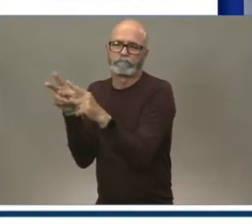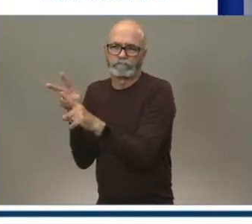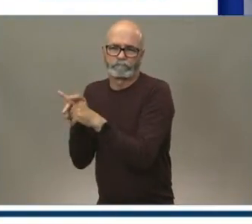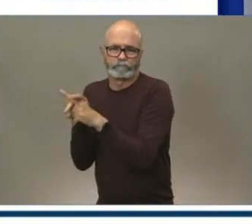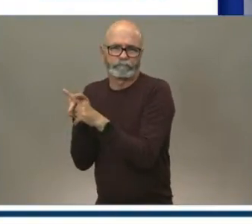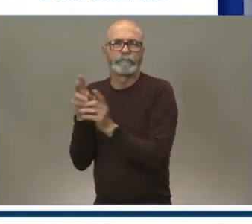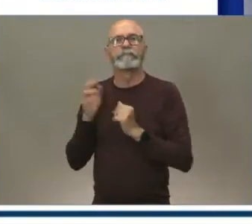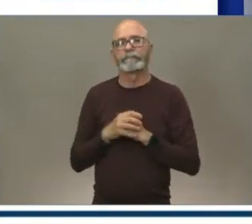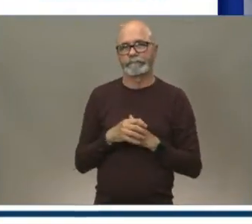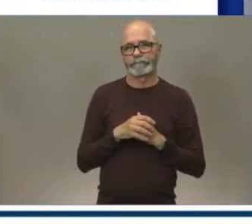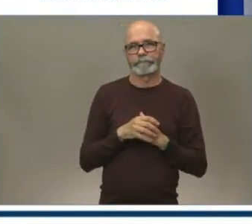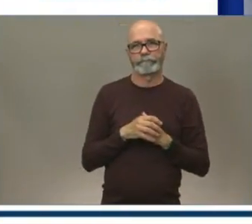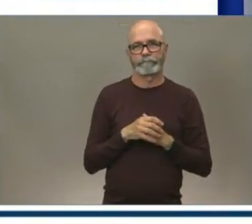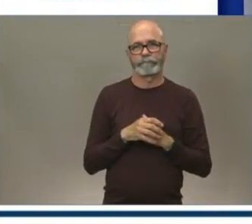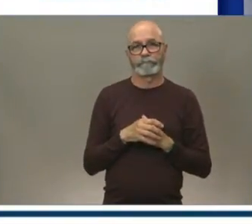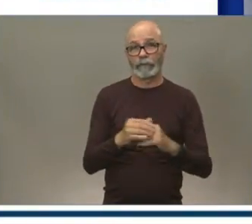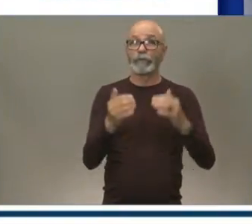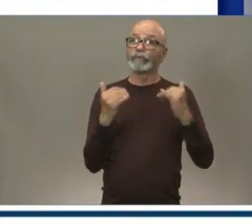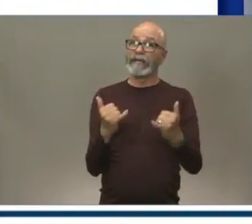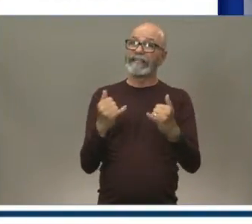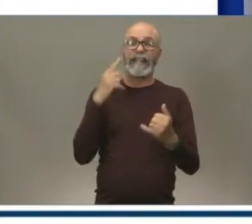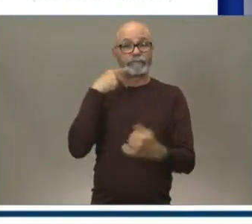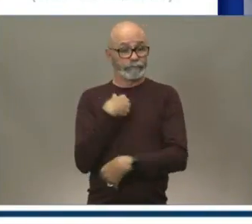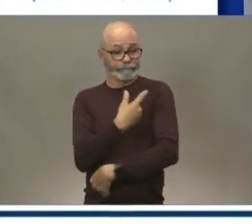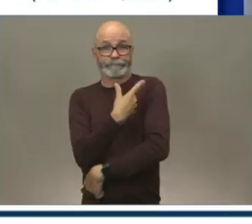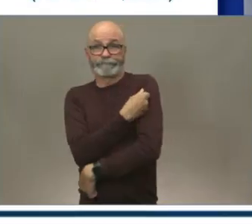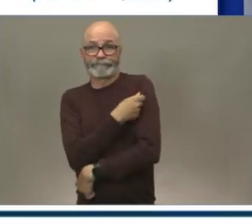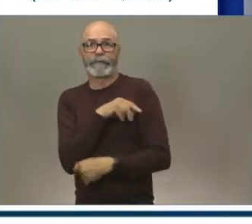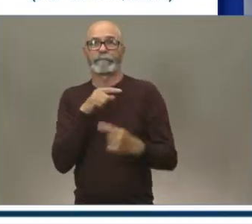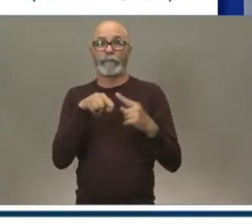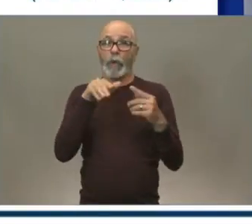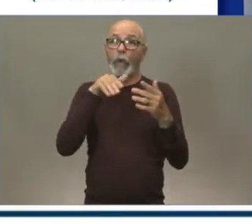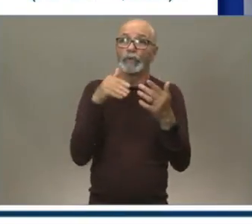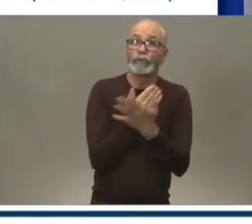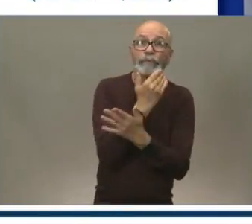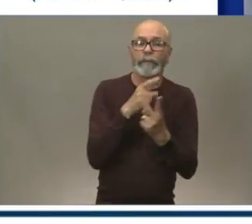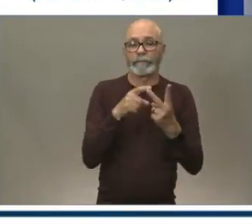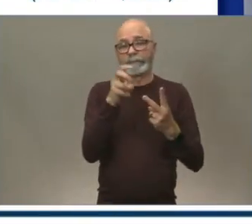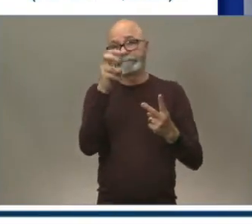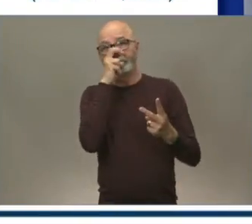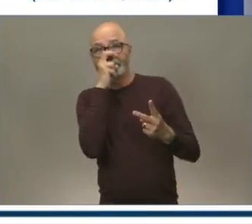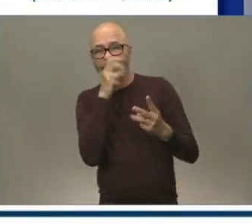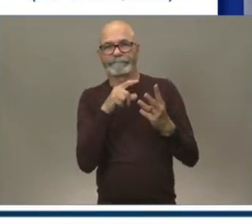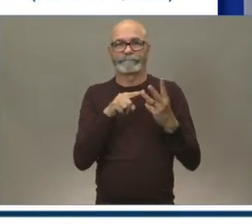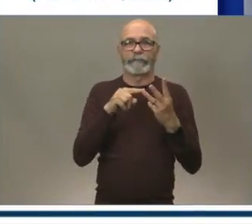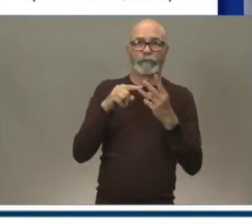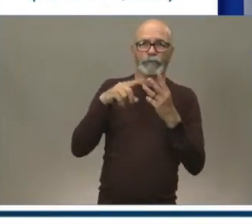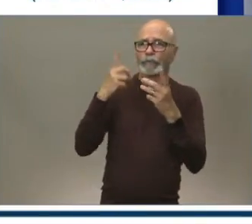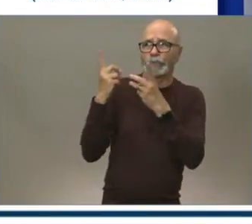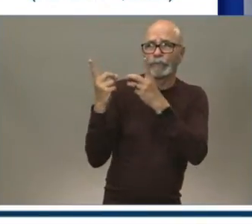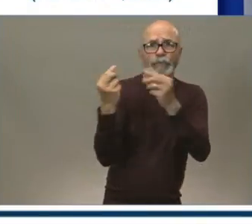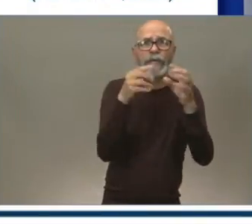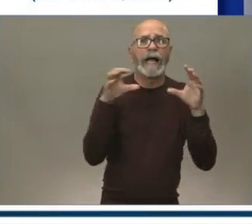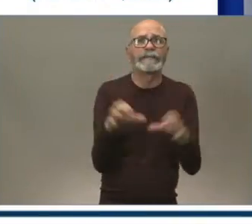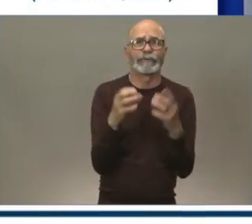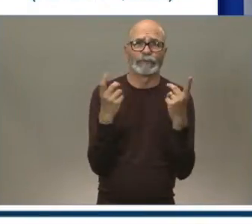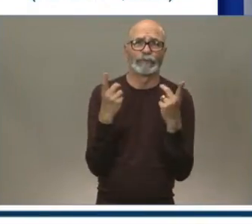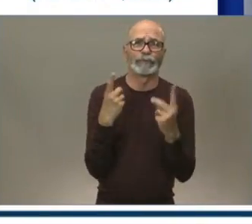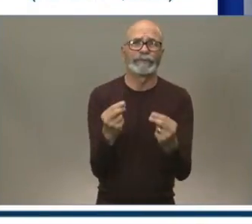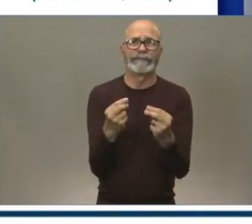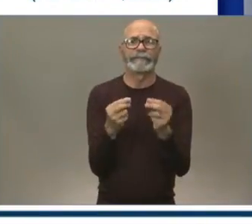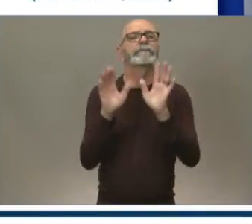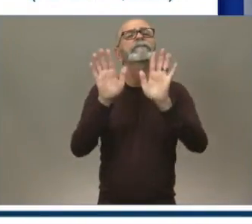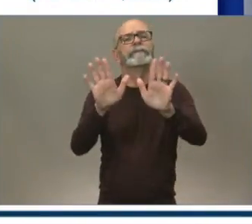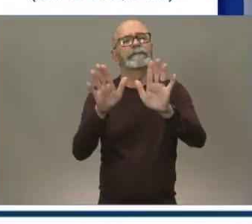it comes to vaccinations, to new restrictions, or our daily lives, I'm calling on all Nova Scotians to be cautious and follow public